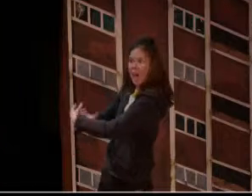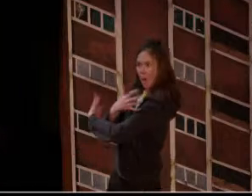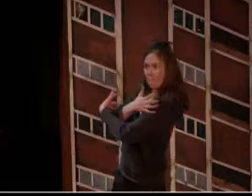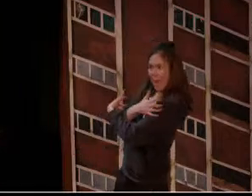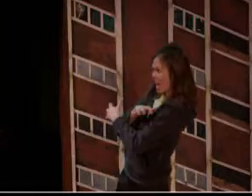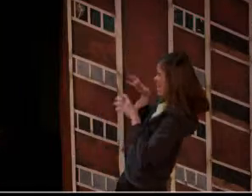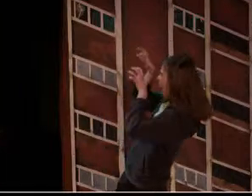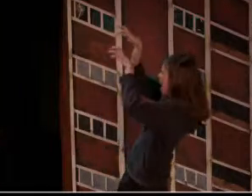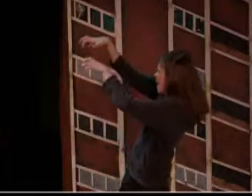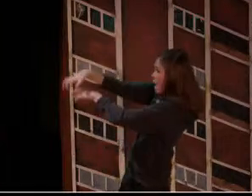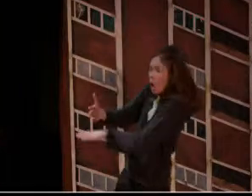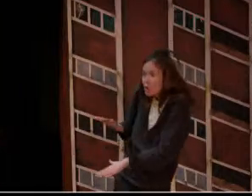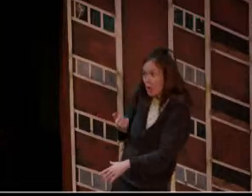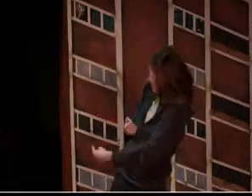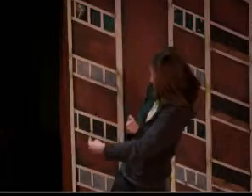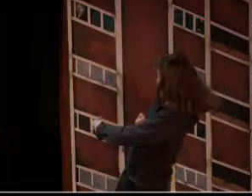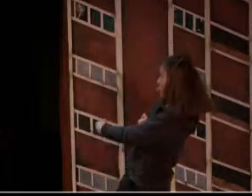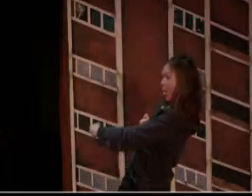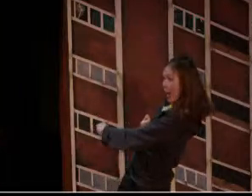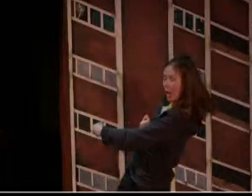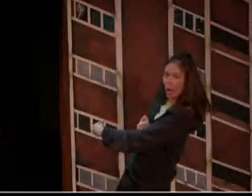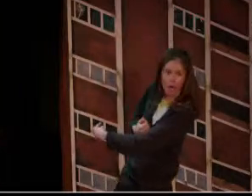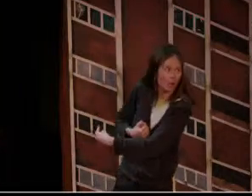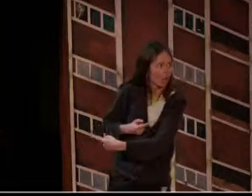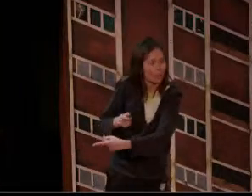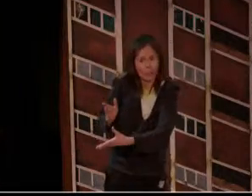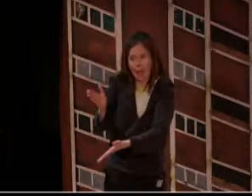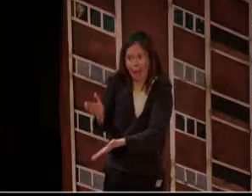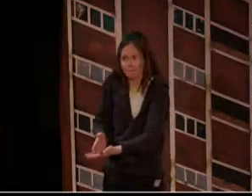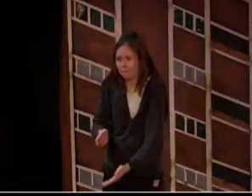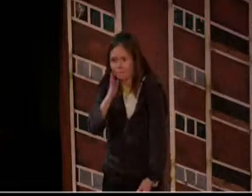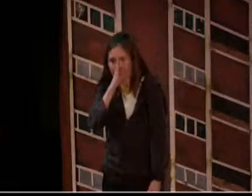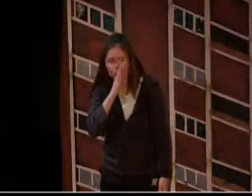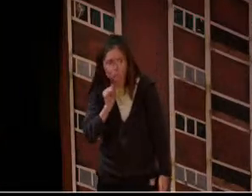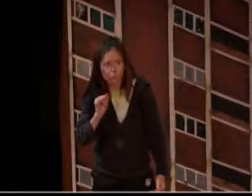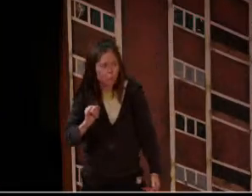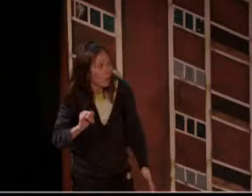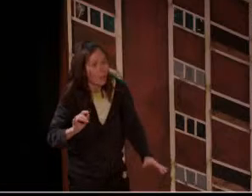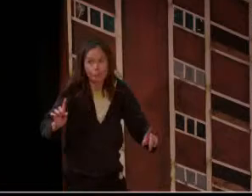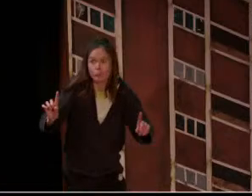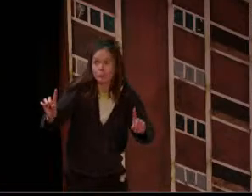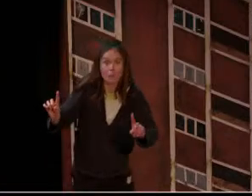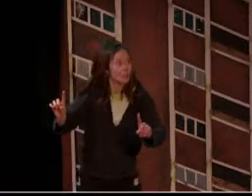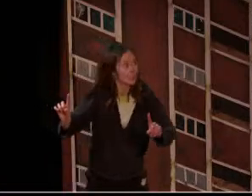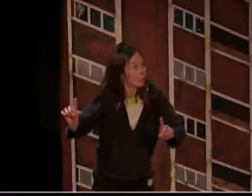Oh, God. Very sad. Oh, God. Very sad, but...